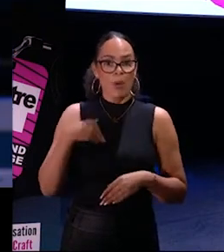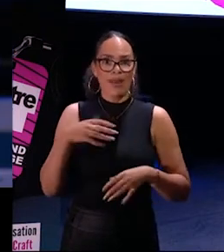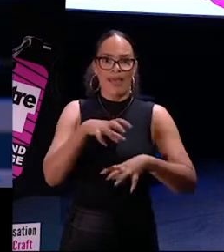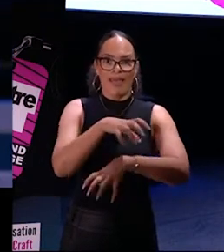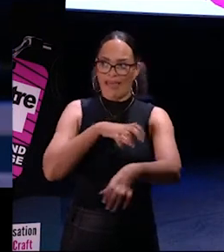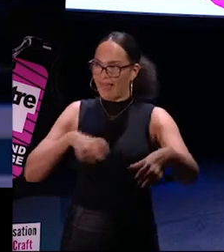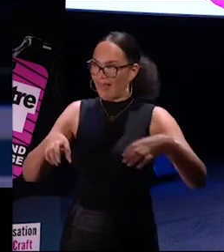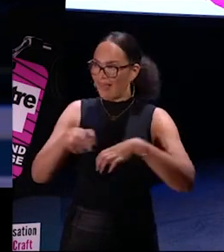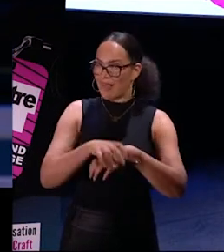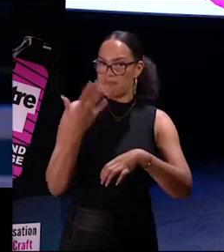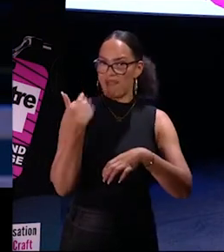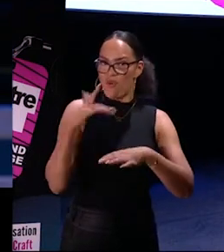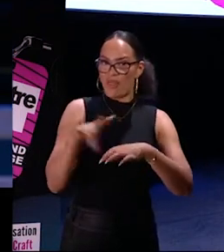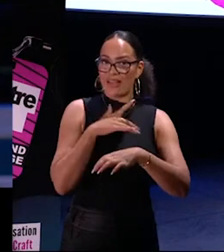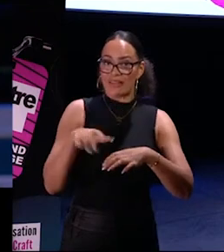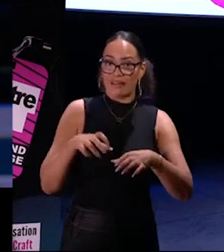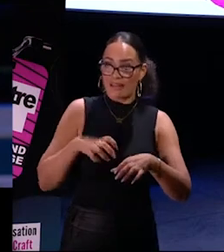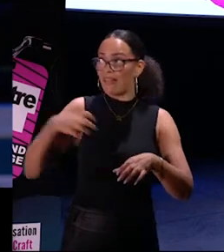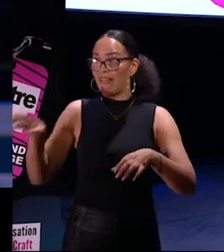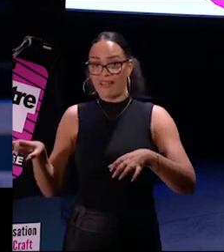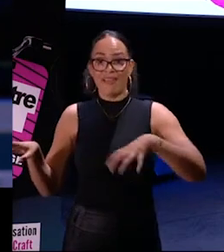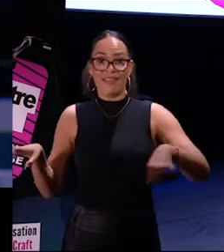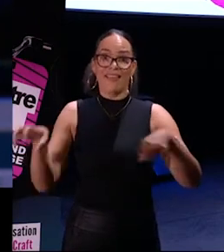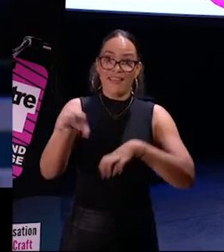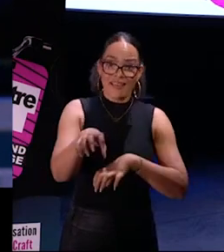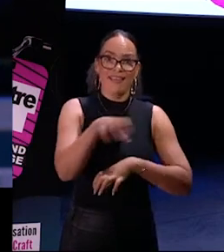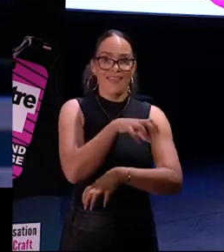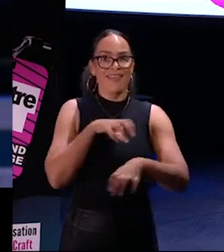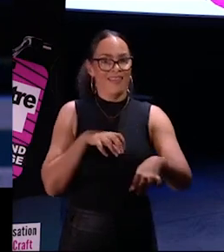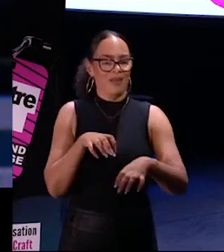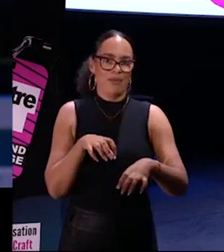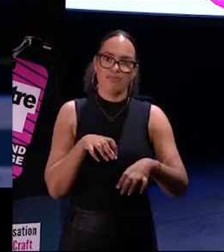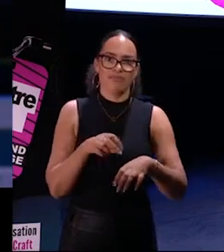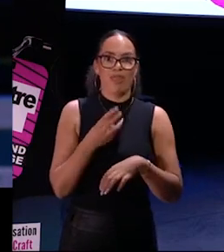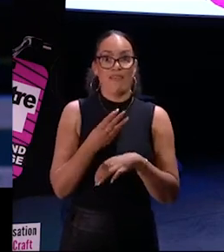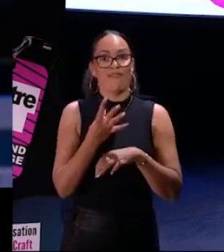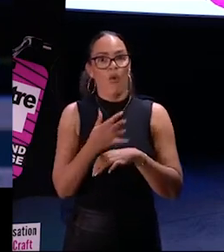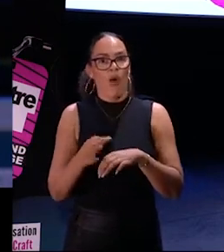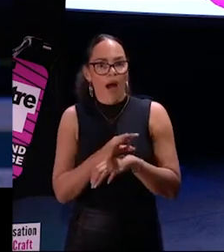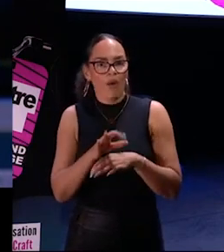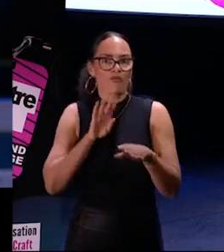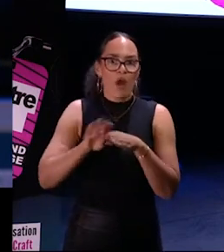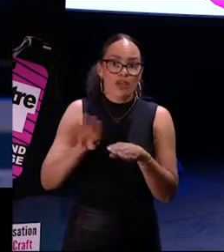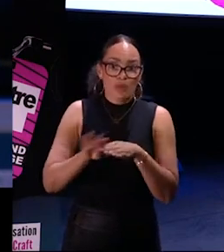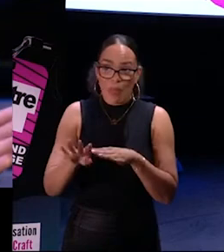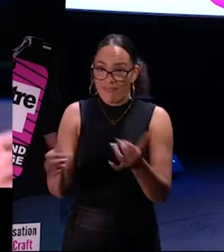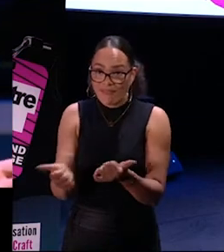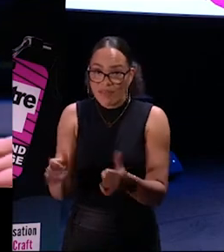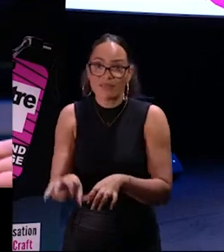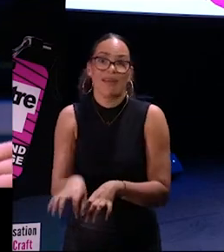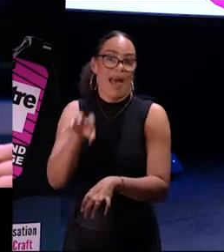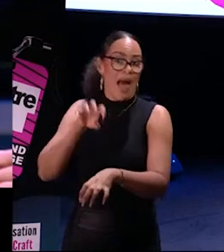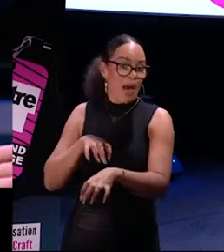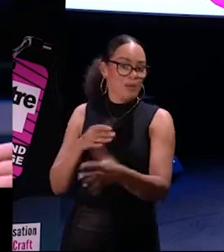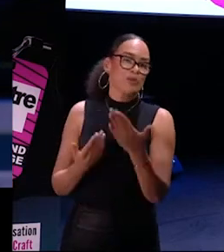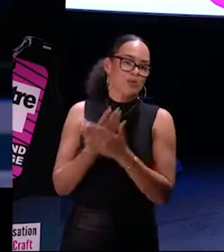whatever was on the previous night, and then we'll go into a whole session of 3-4 hours of rehearsal, then we'll take it out, and then we'll go into another